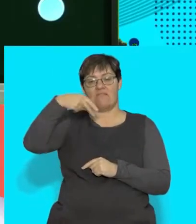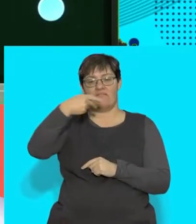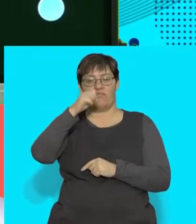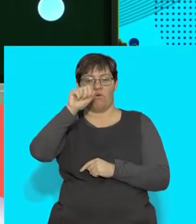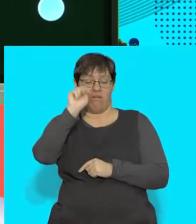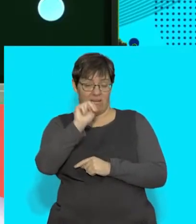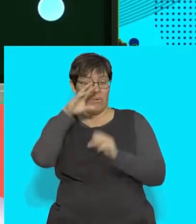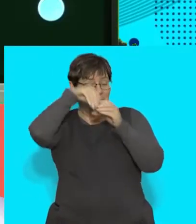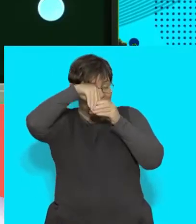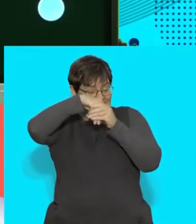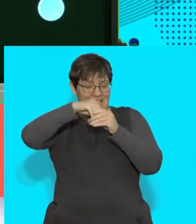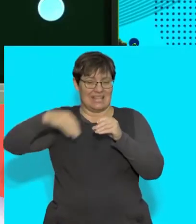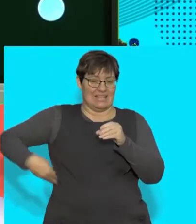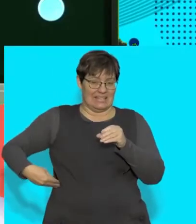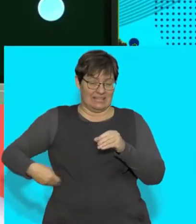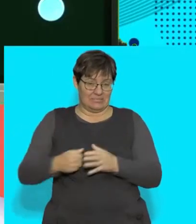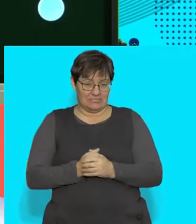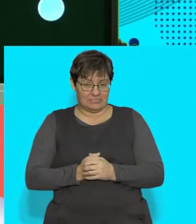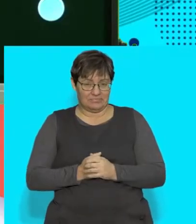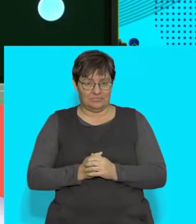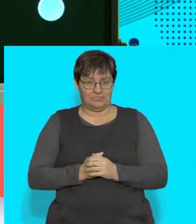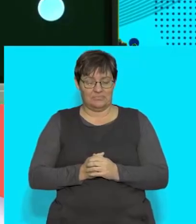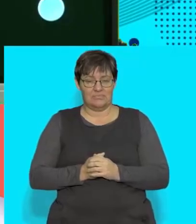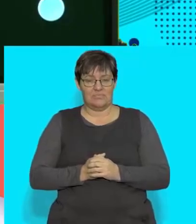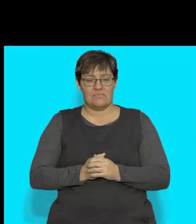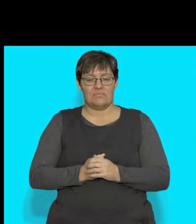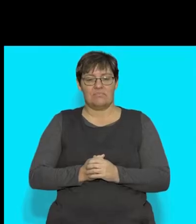nephrons inside the kidney.